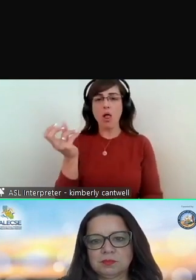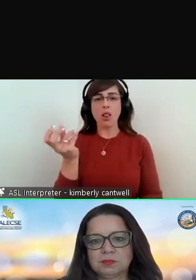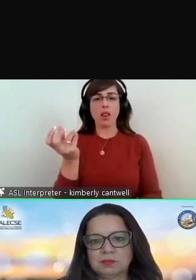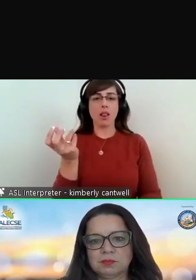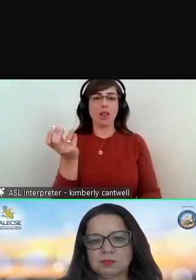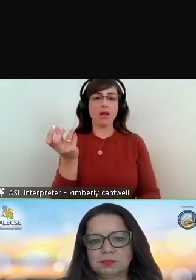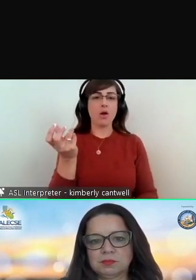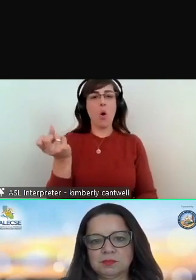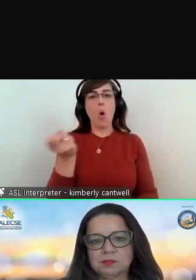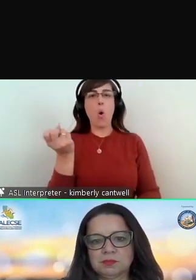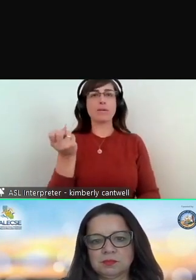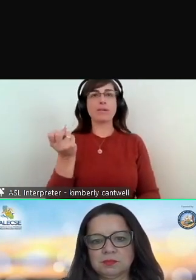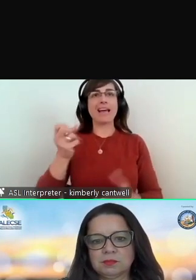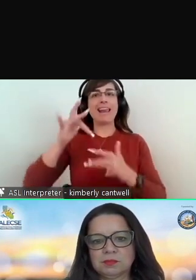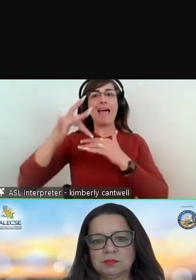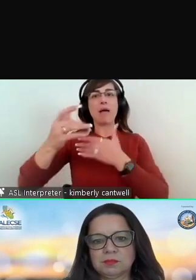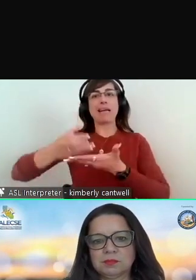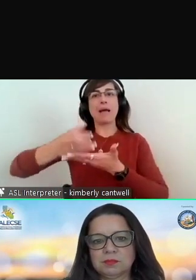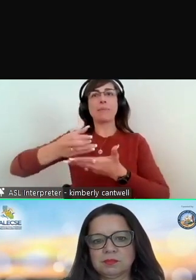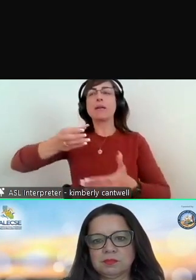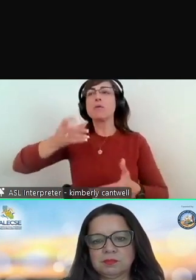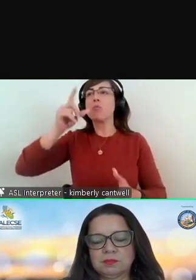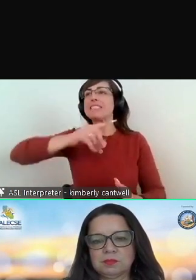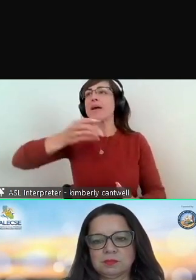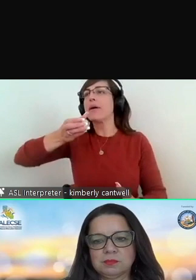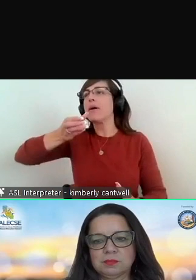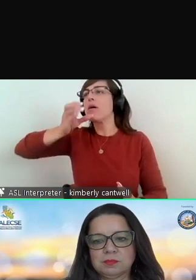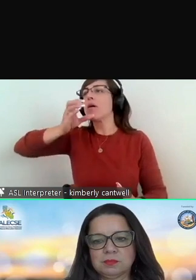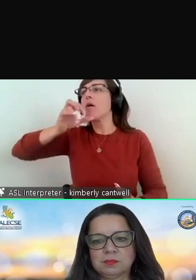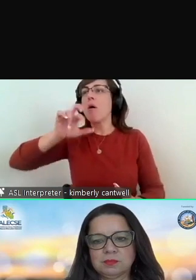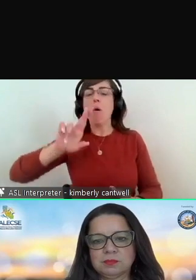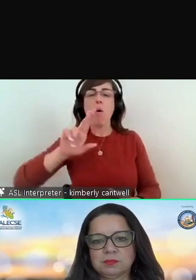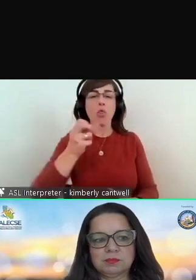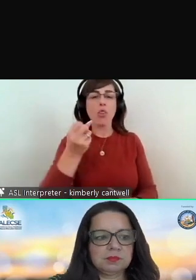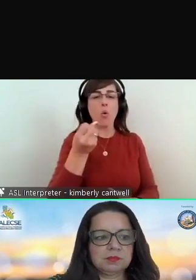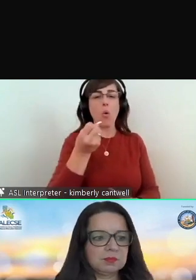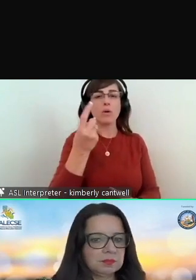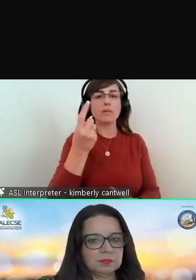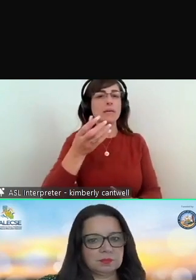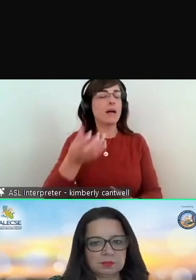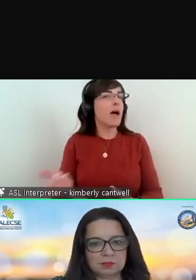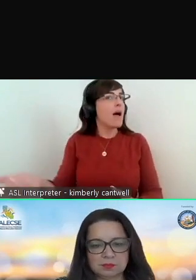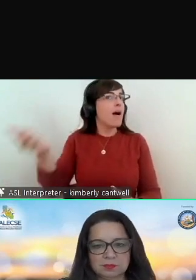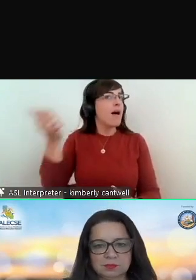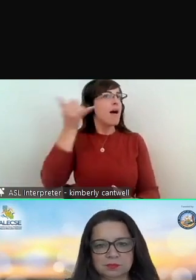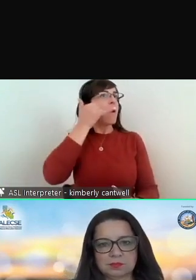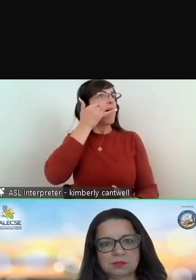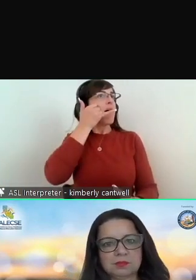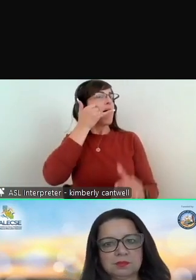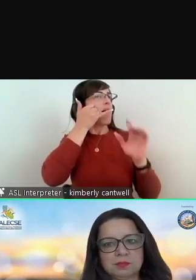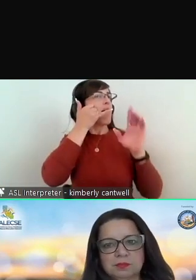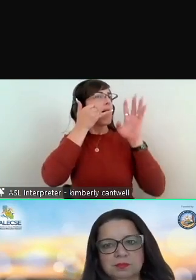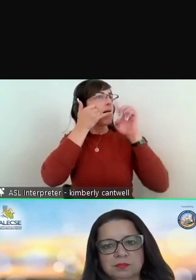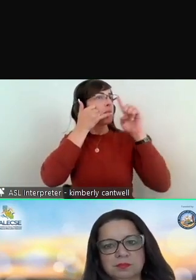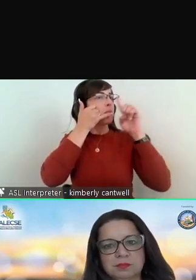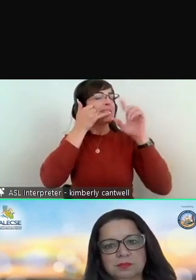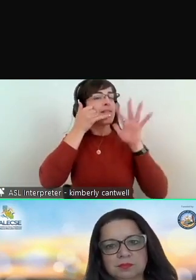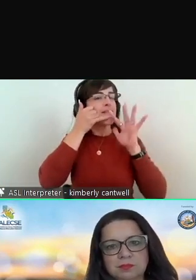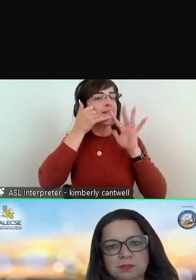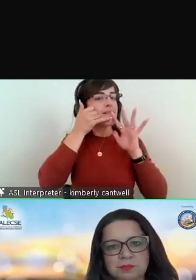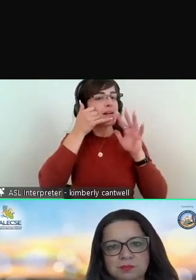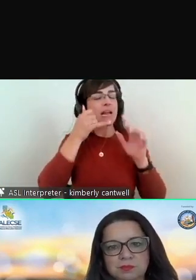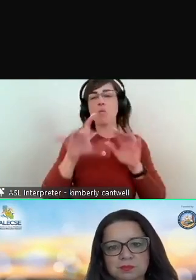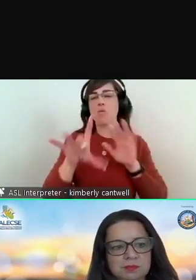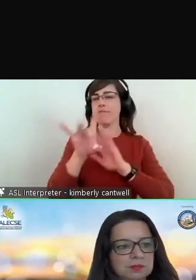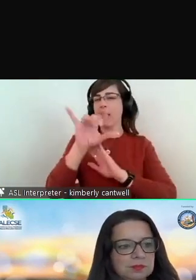up an empty cup to pretend to take a drink, or they'll hold something up to their ear and pretend to talk. And you usually find